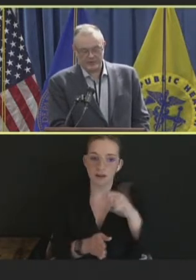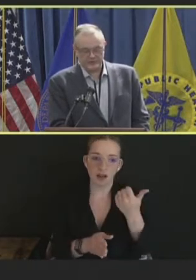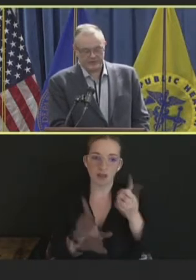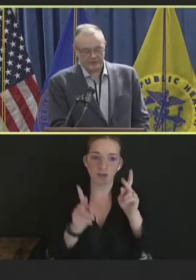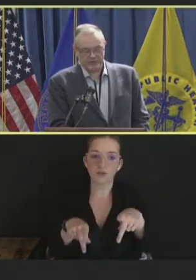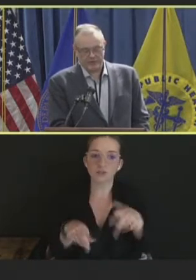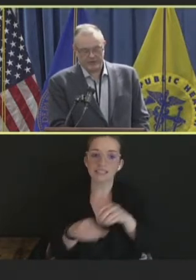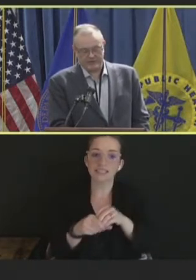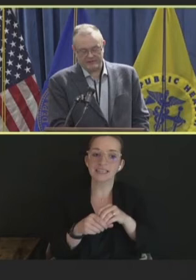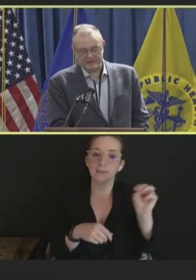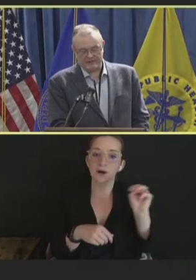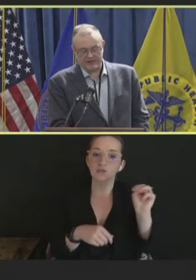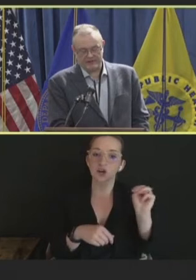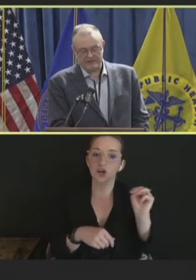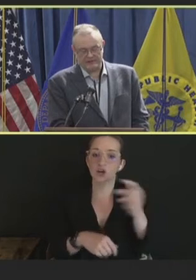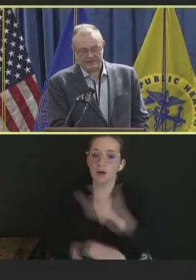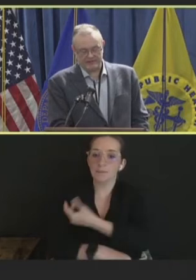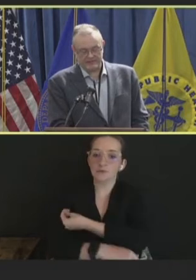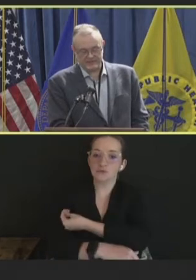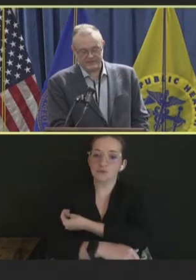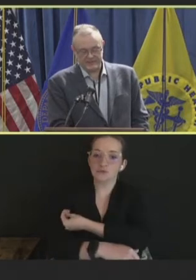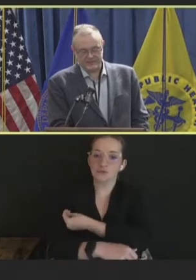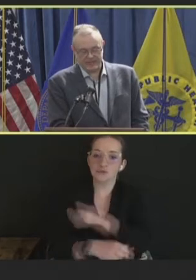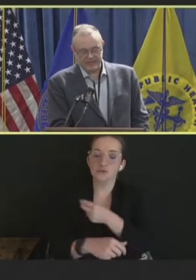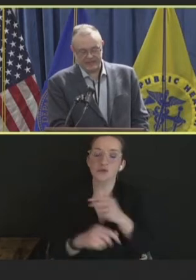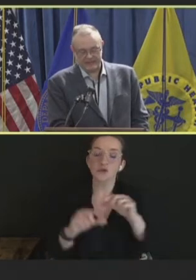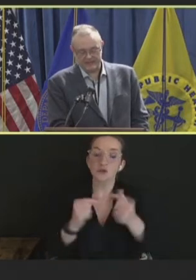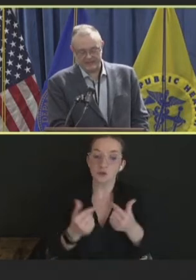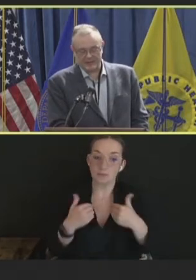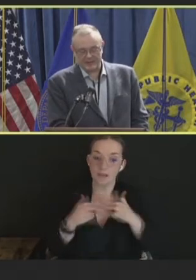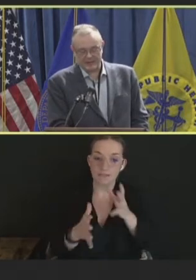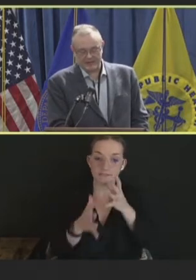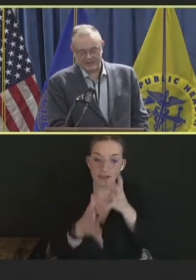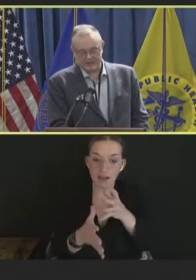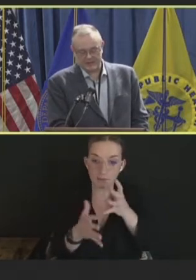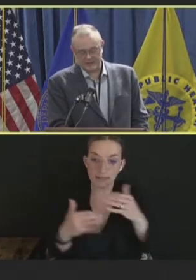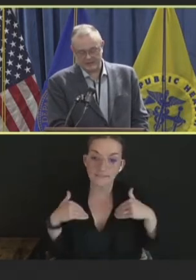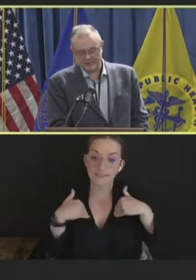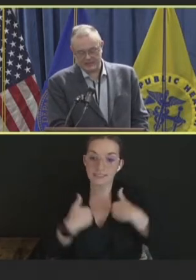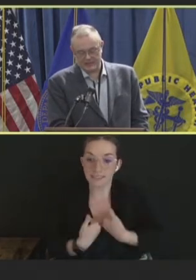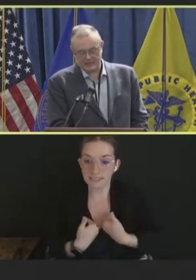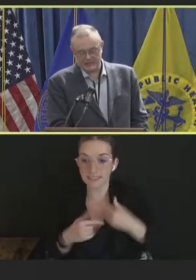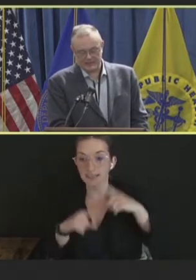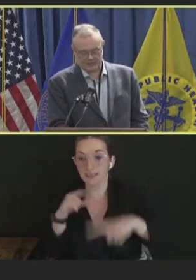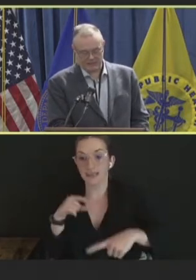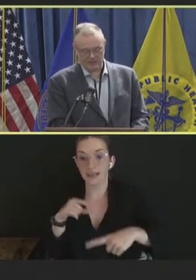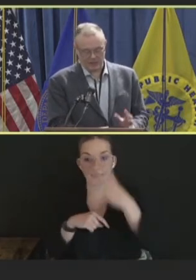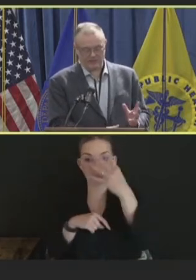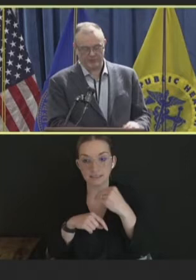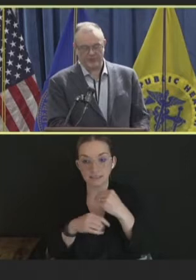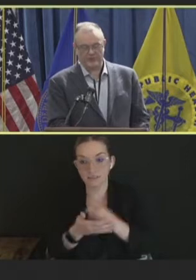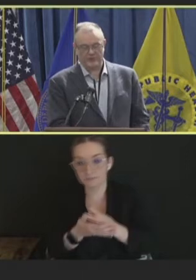Moderna booster group, vomiting, fatigue, and insomnia, and 3 different people that were in